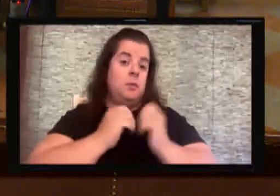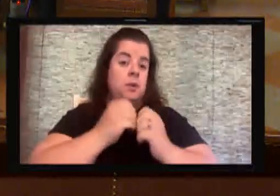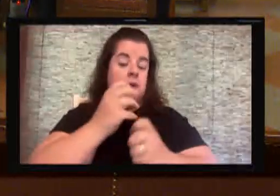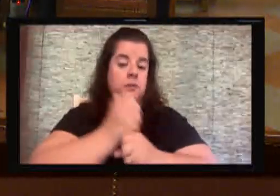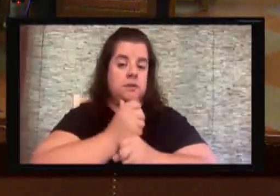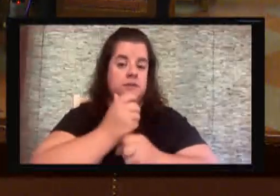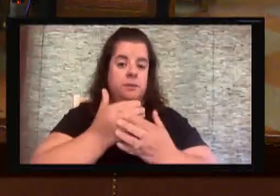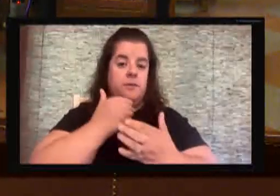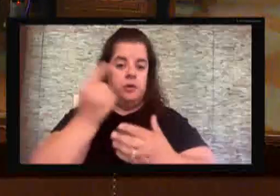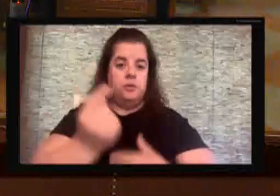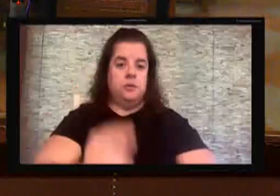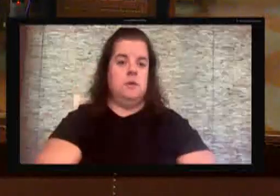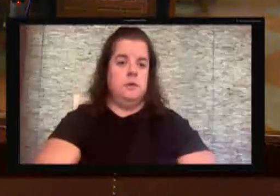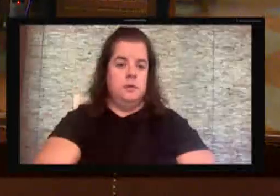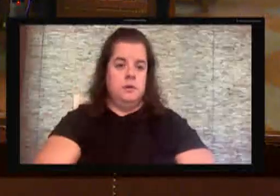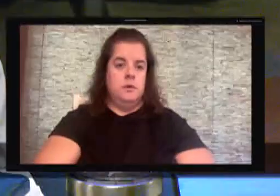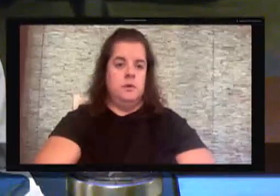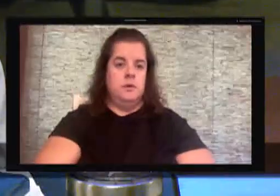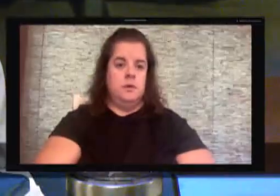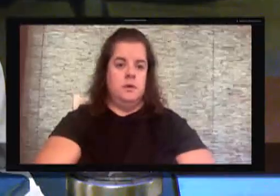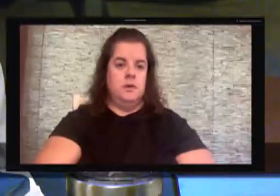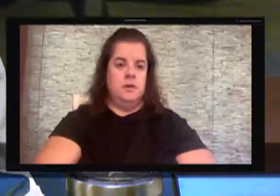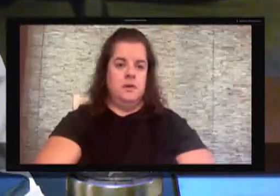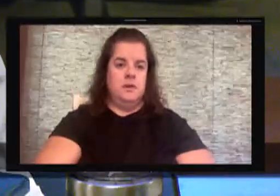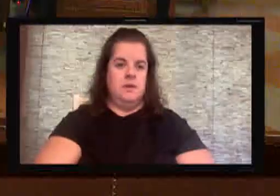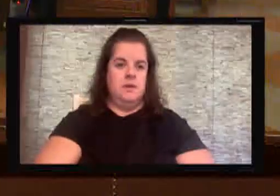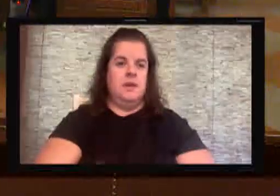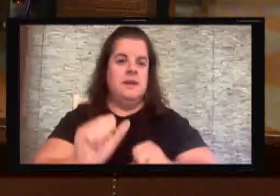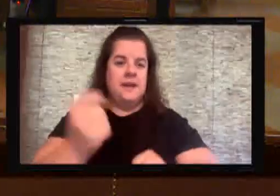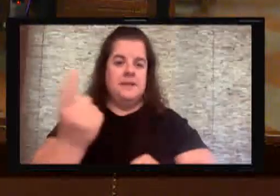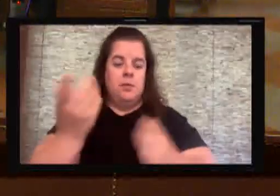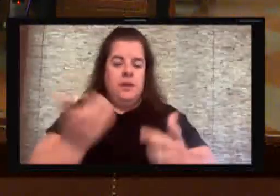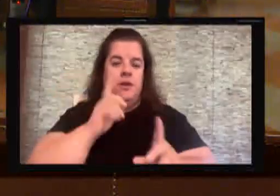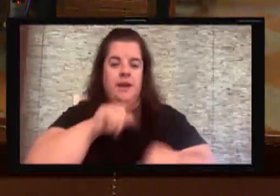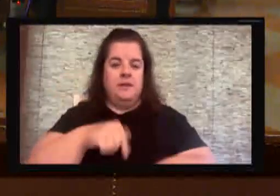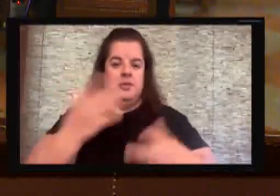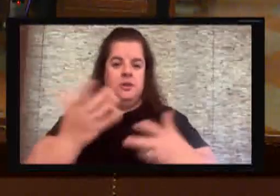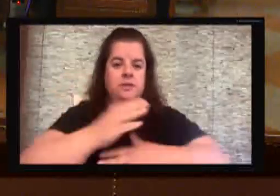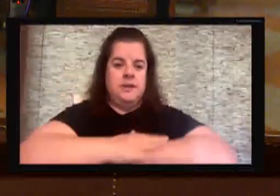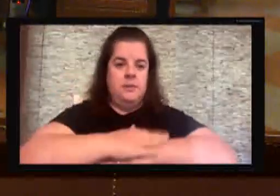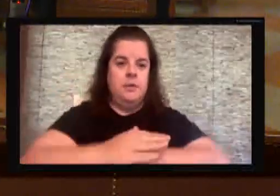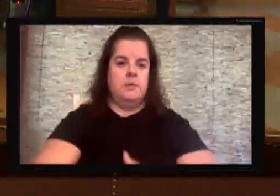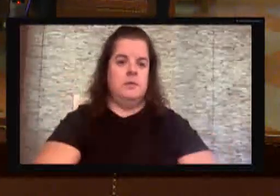Tuesday. We can discuss. But could we get somebody to answer that at the table? Because this is something. Please.